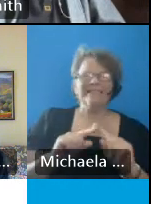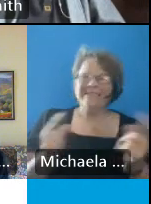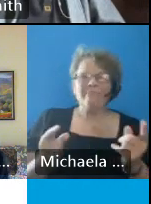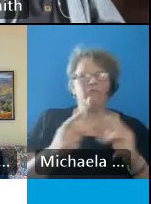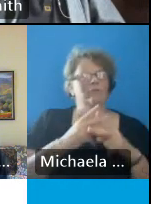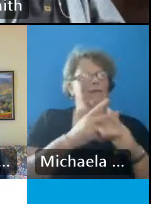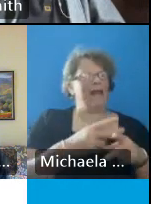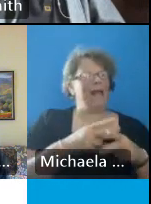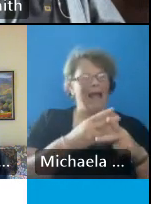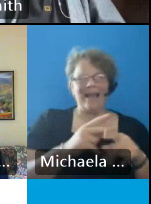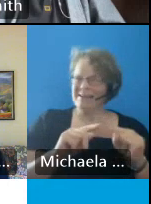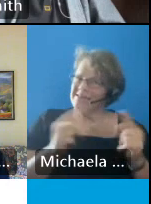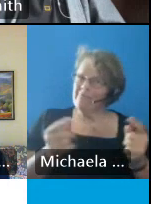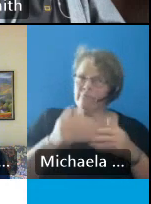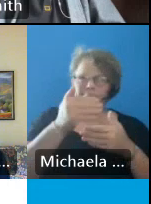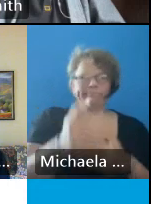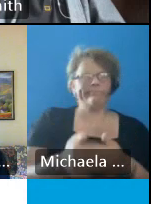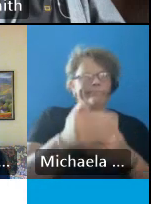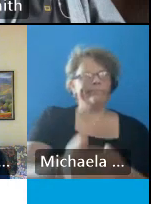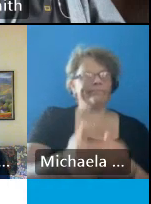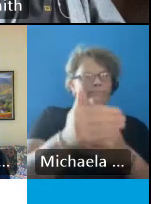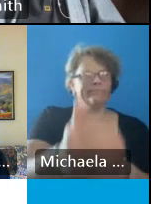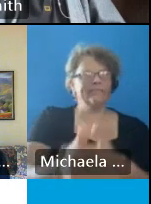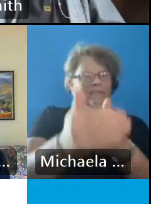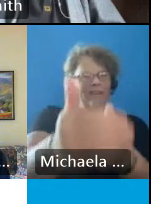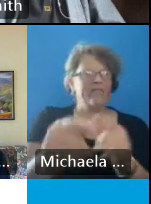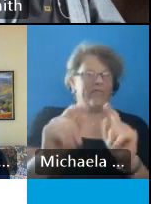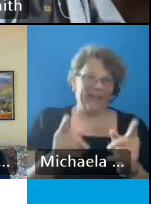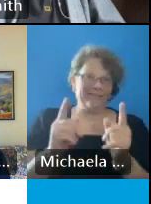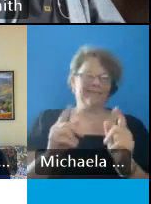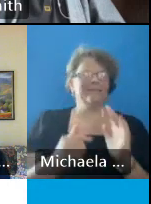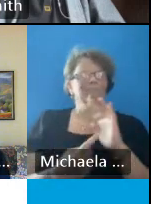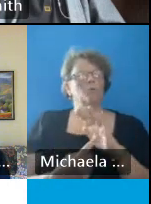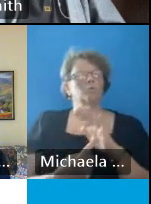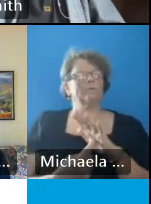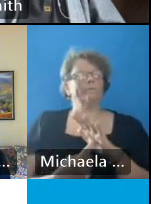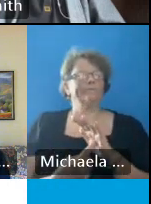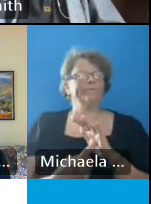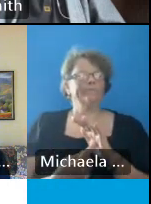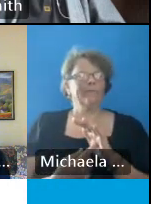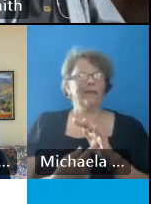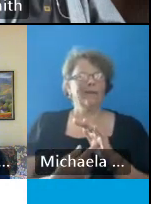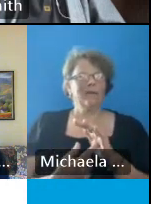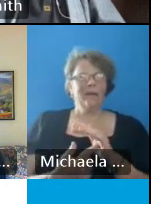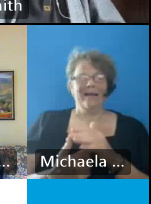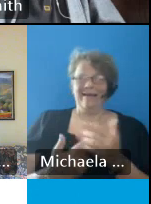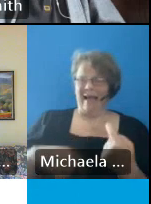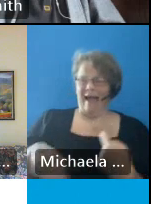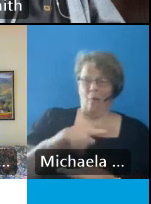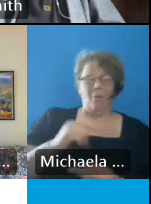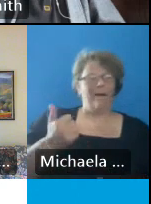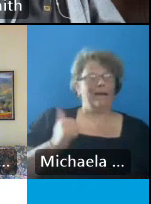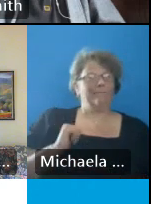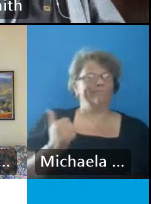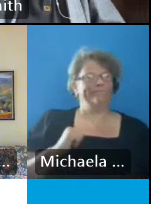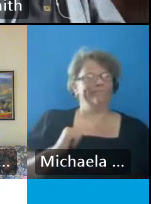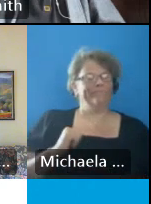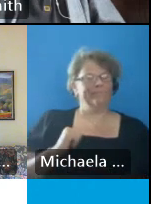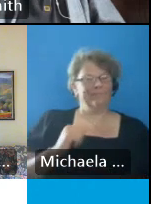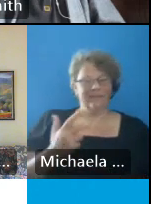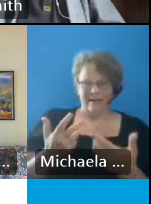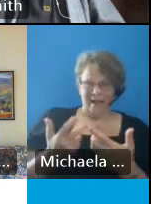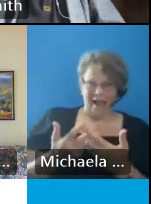stages, so that also has to be played in. And also thinking about the expectations that the public rightly have about how they